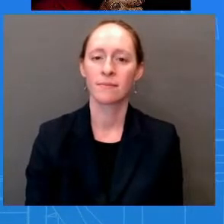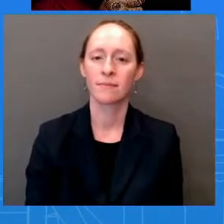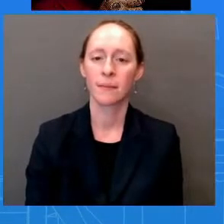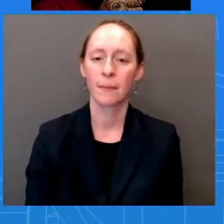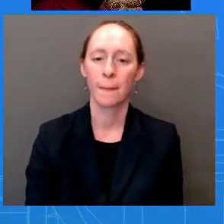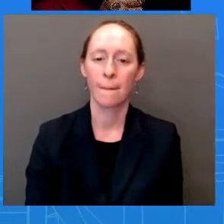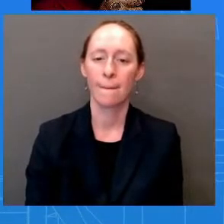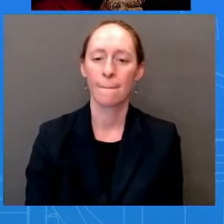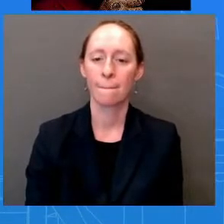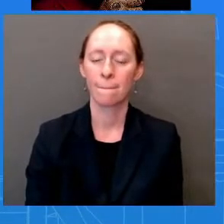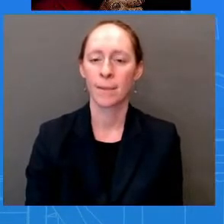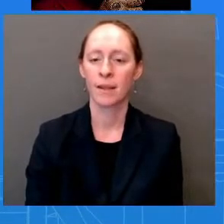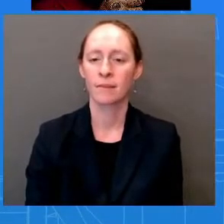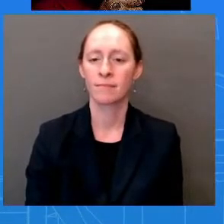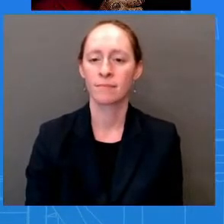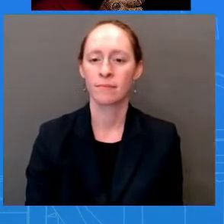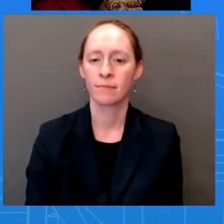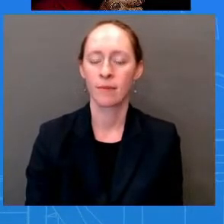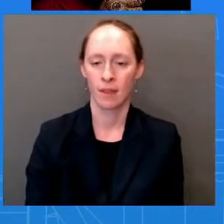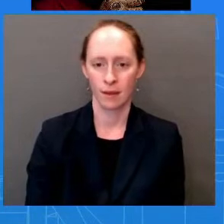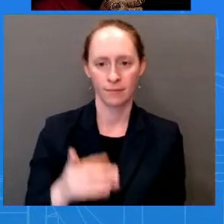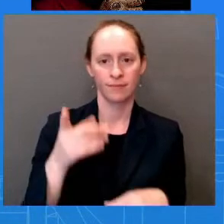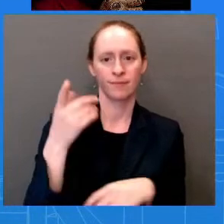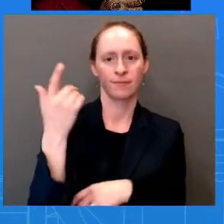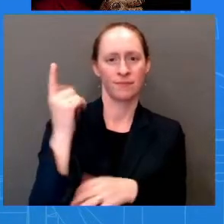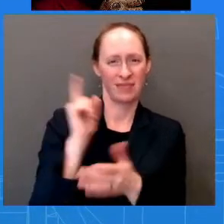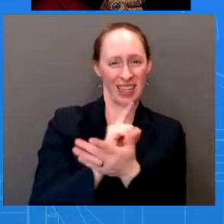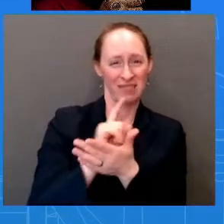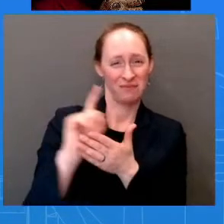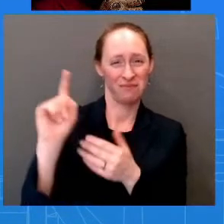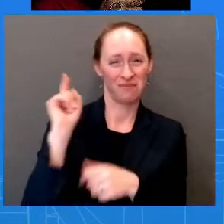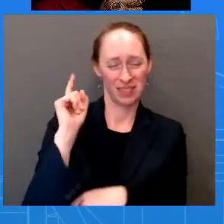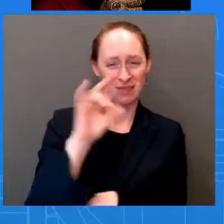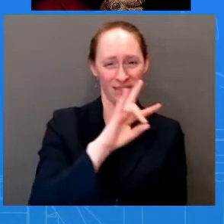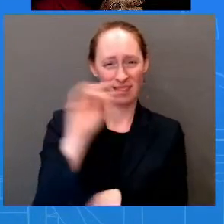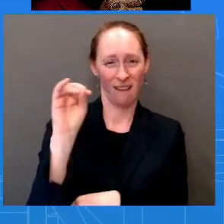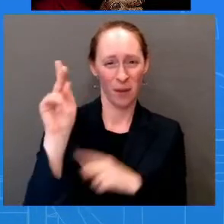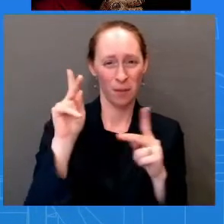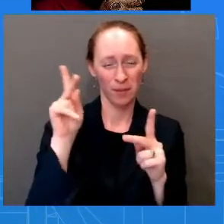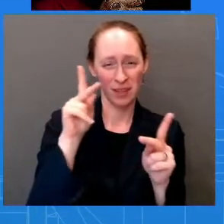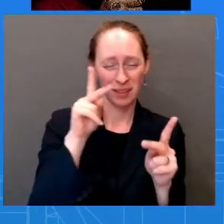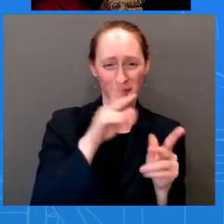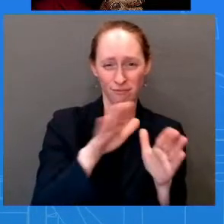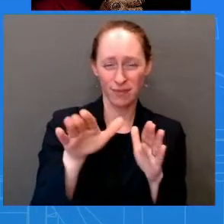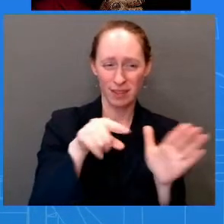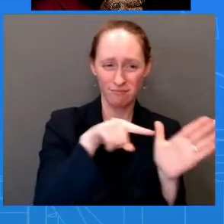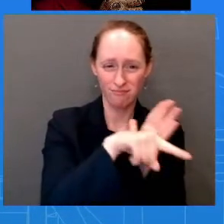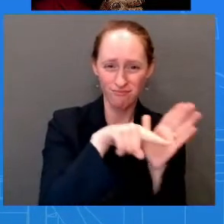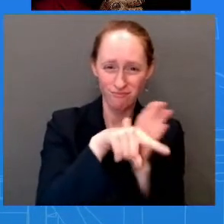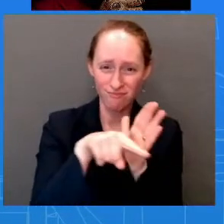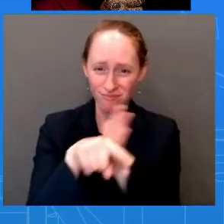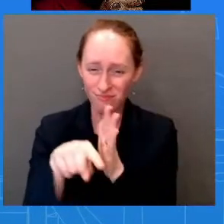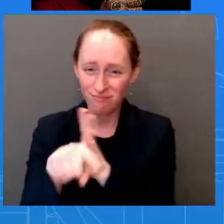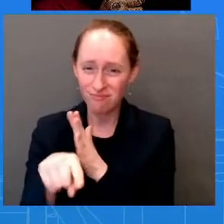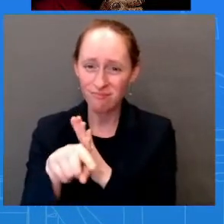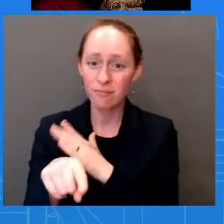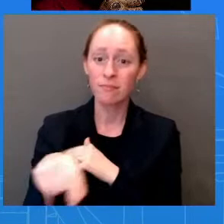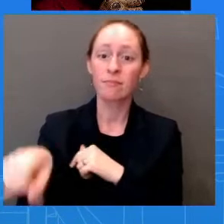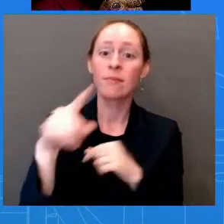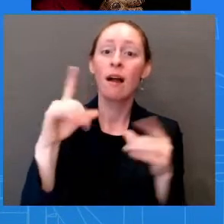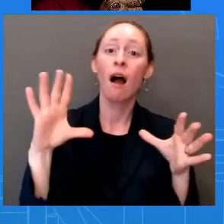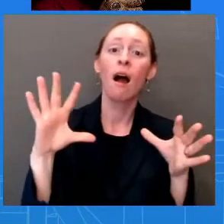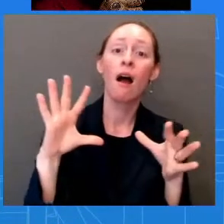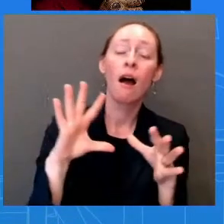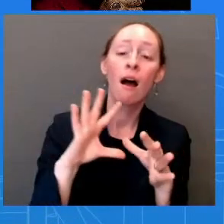alone. So it looks like sanctions or statements don't have much of an effect on the regime in Tehran. What are the next steps